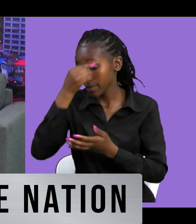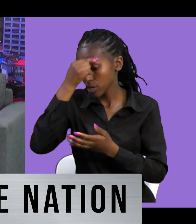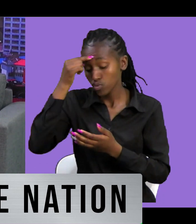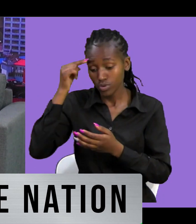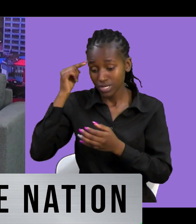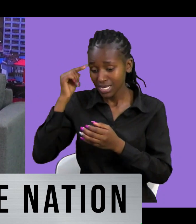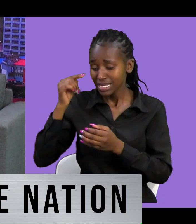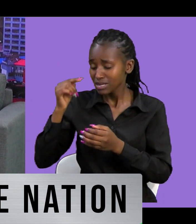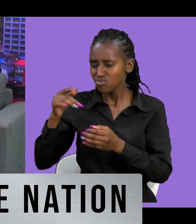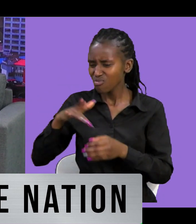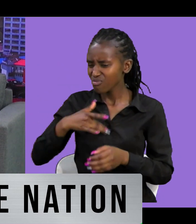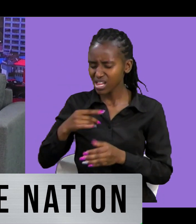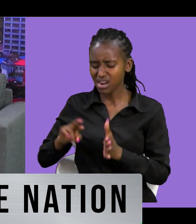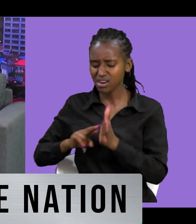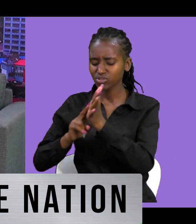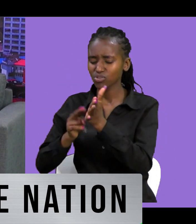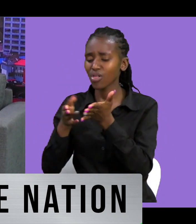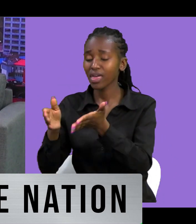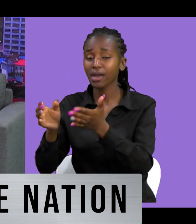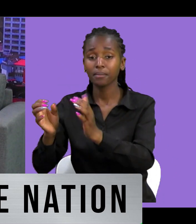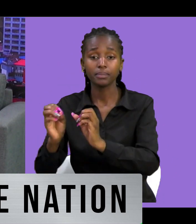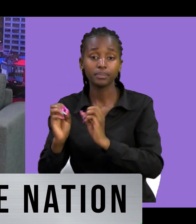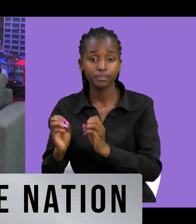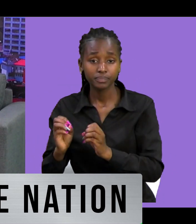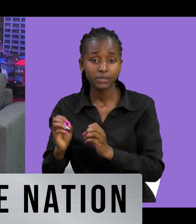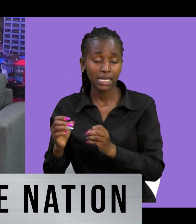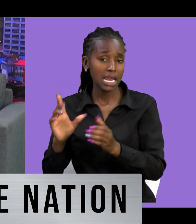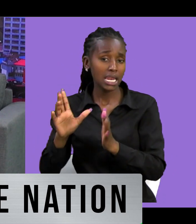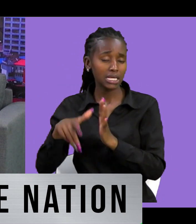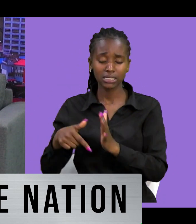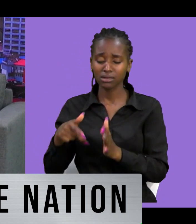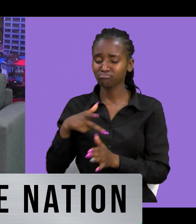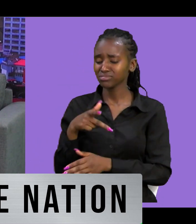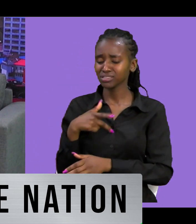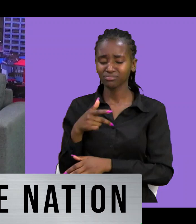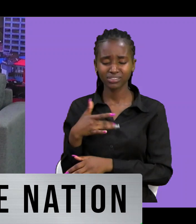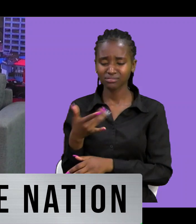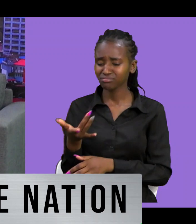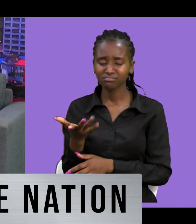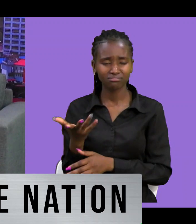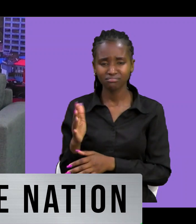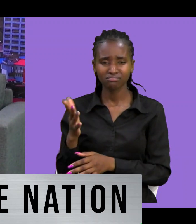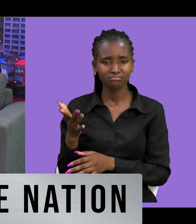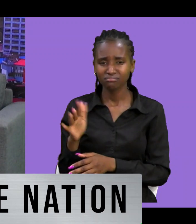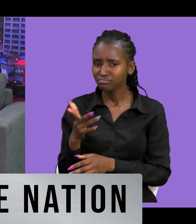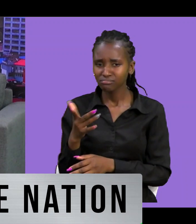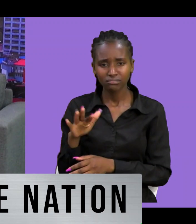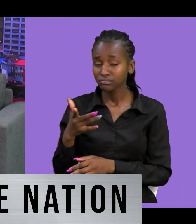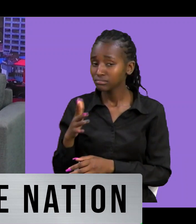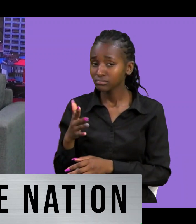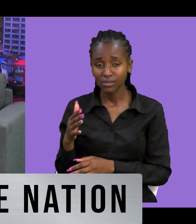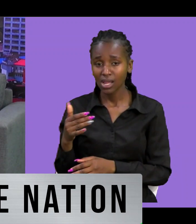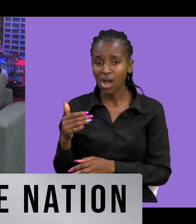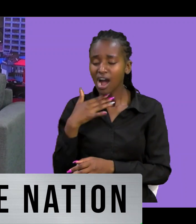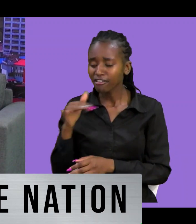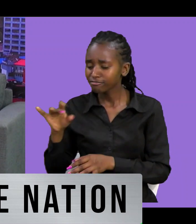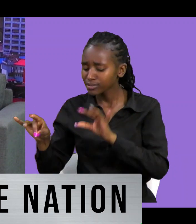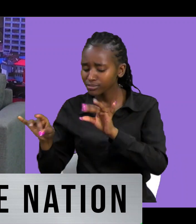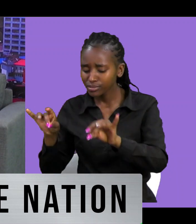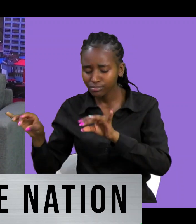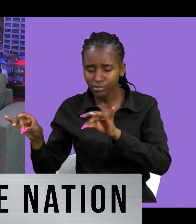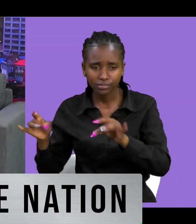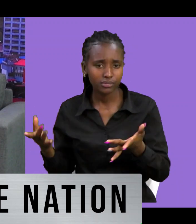implementation is there. That's now where you feel the bias. The bias is there. Because as I said earlier, everyone goes